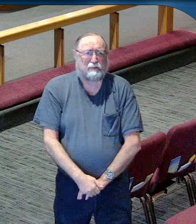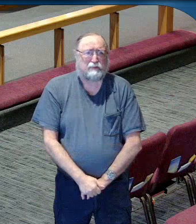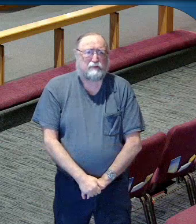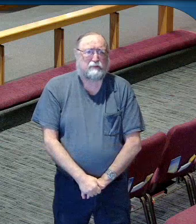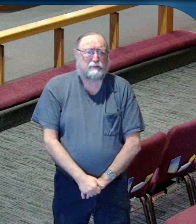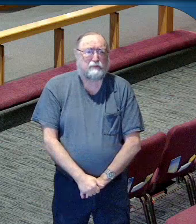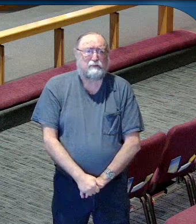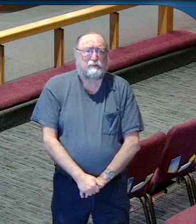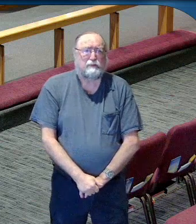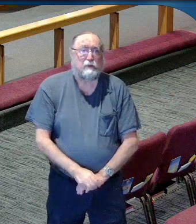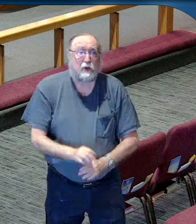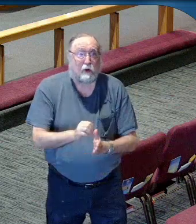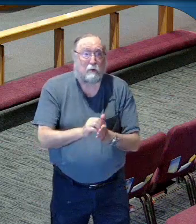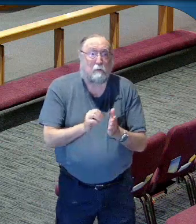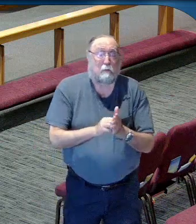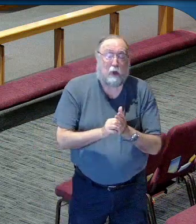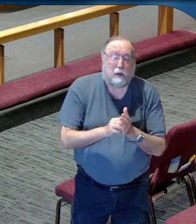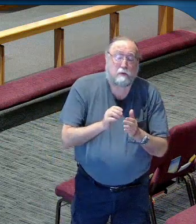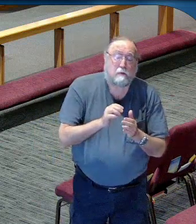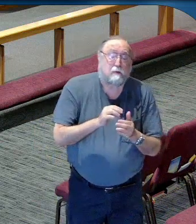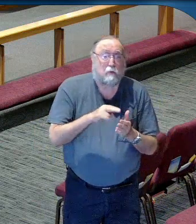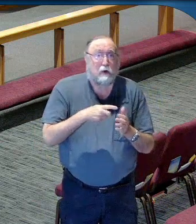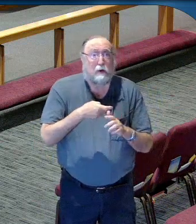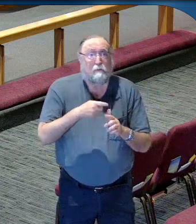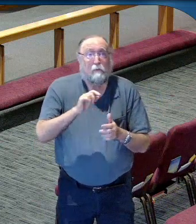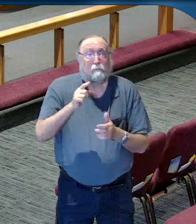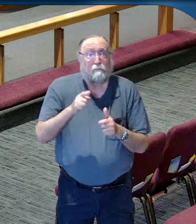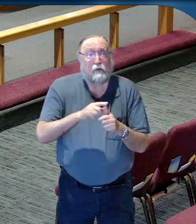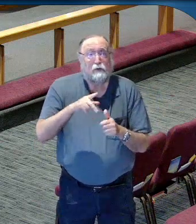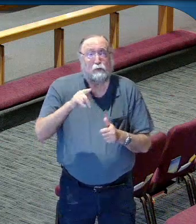The epistle reading is from 1 Peter chapter 2.